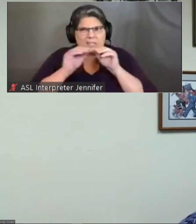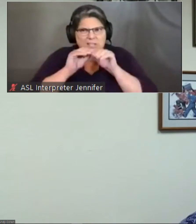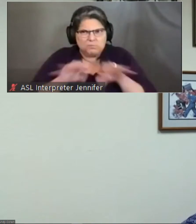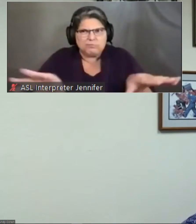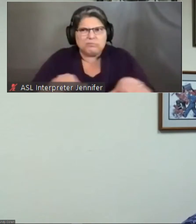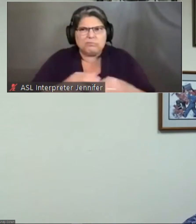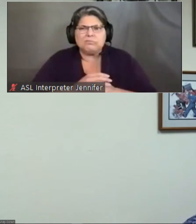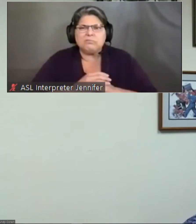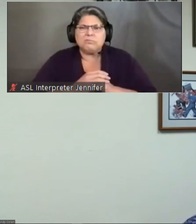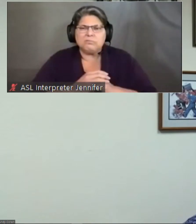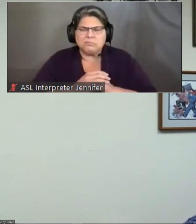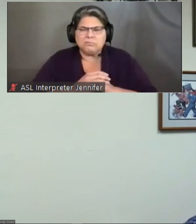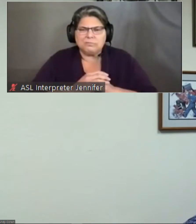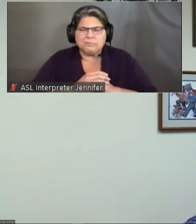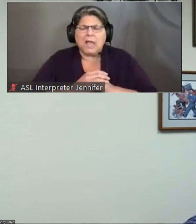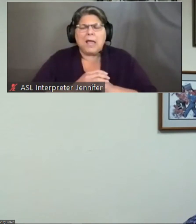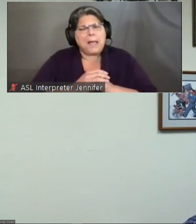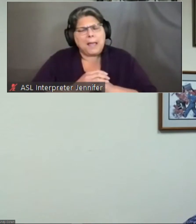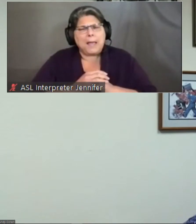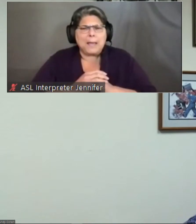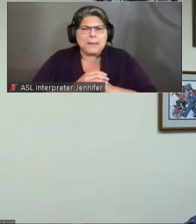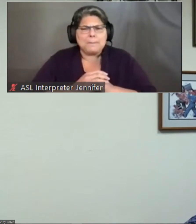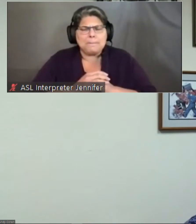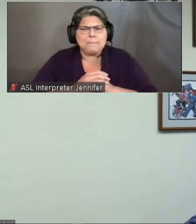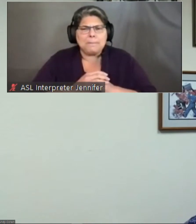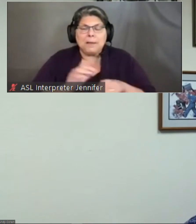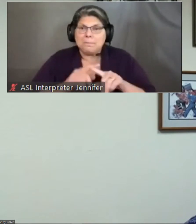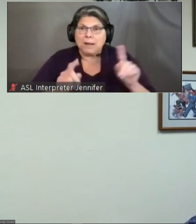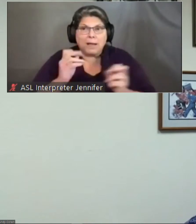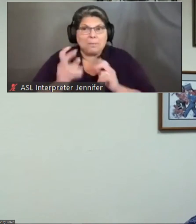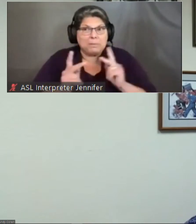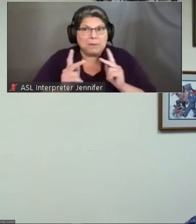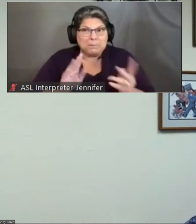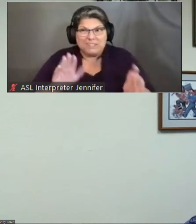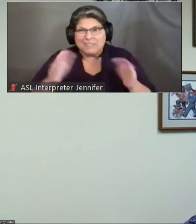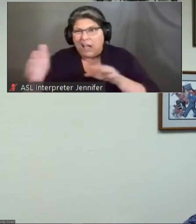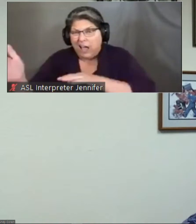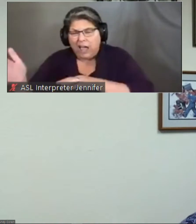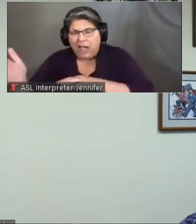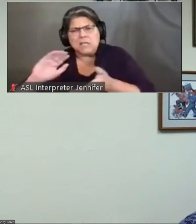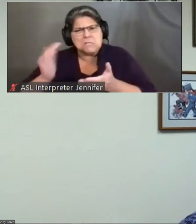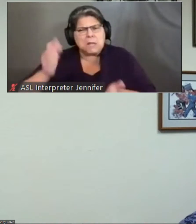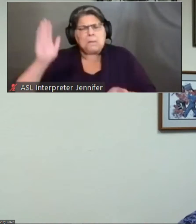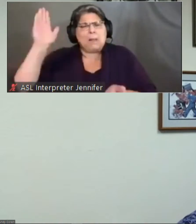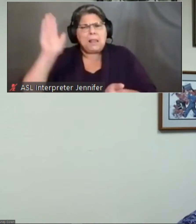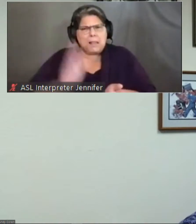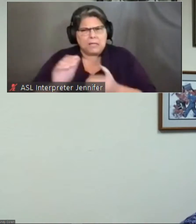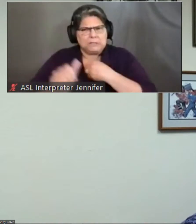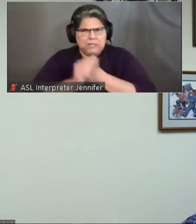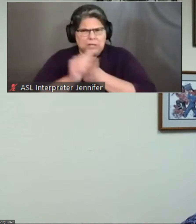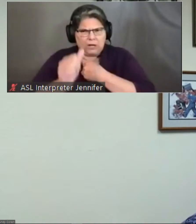These are not as threatening as we've heard of on the news, the UK variant,